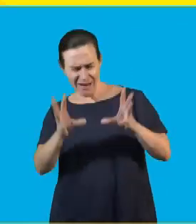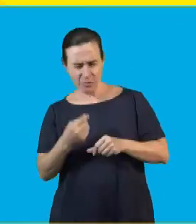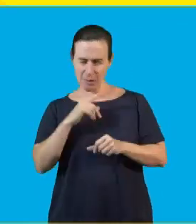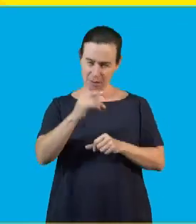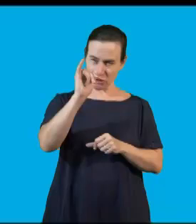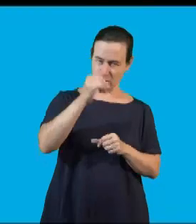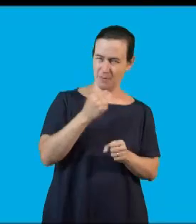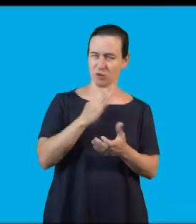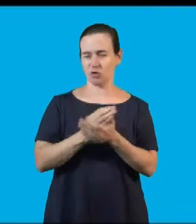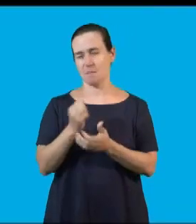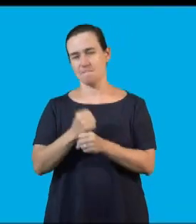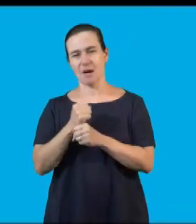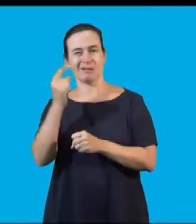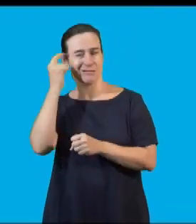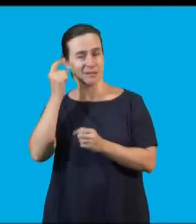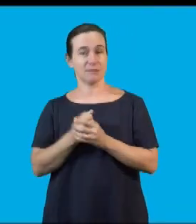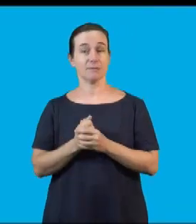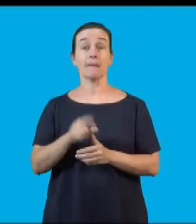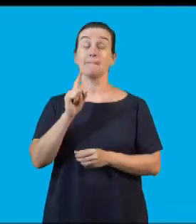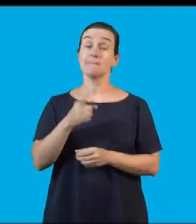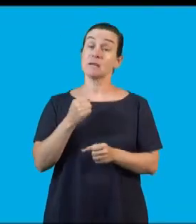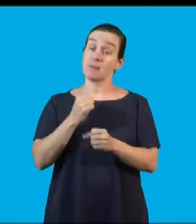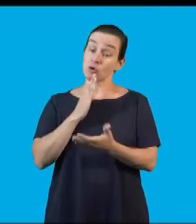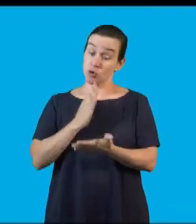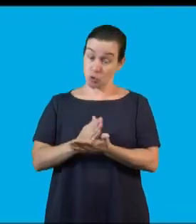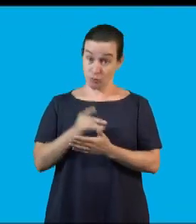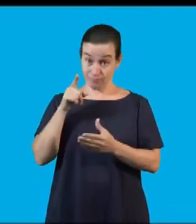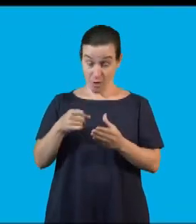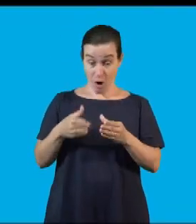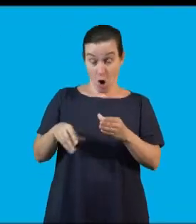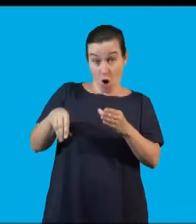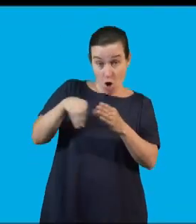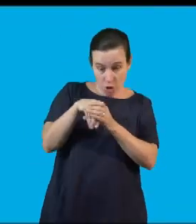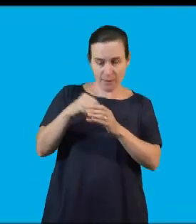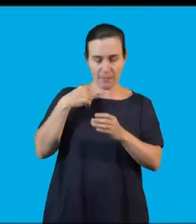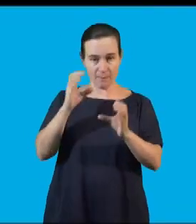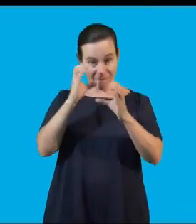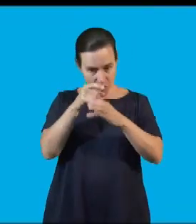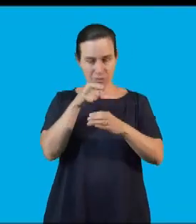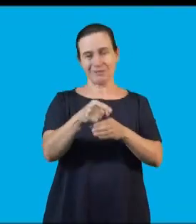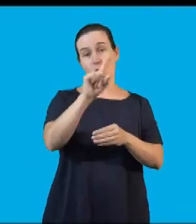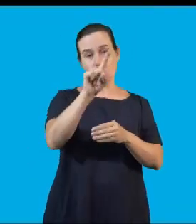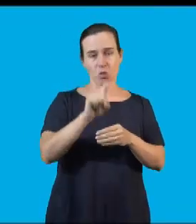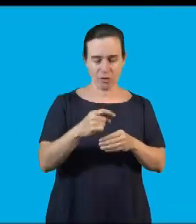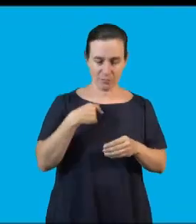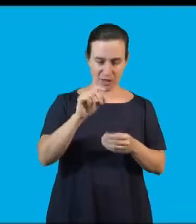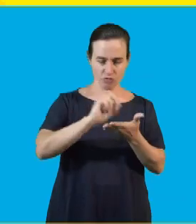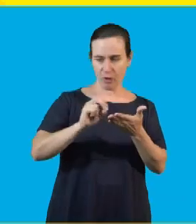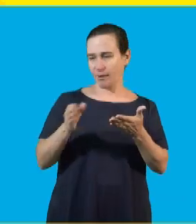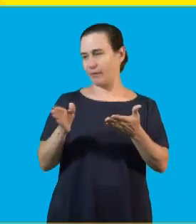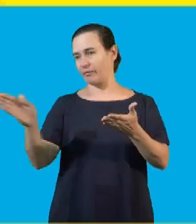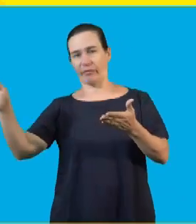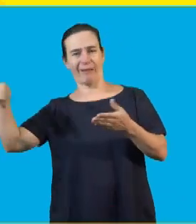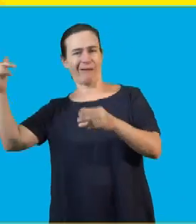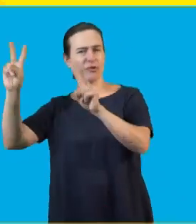your writing. Always keep the content appropriate, ensure that you stay on topic, focus on the question,